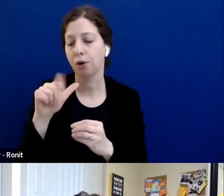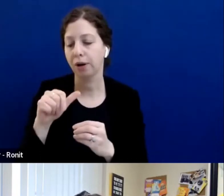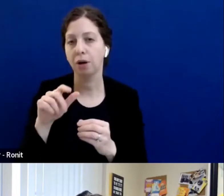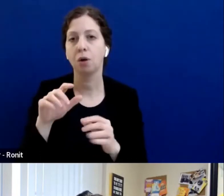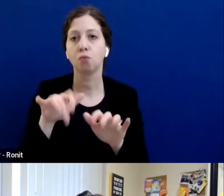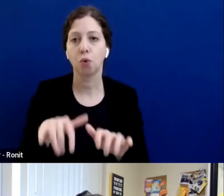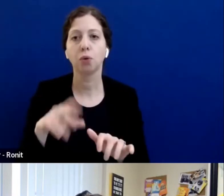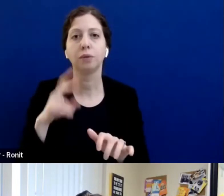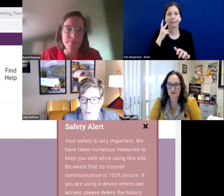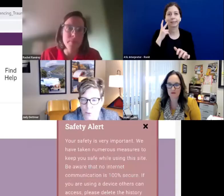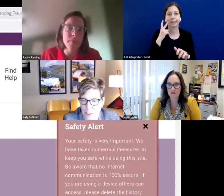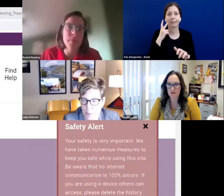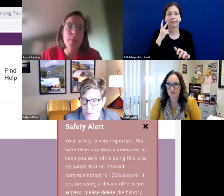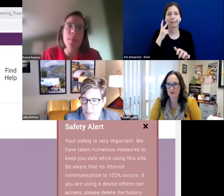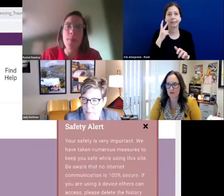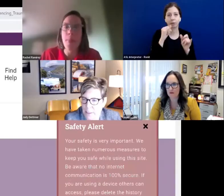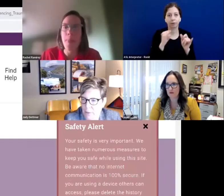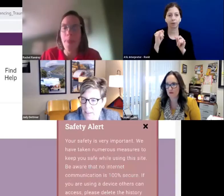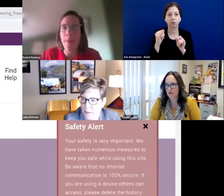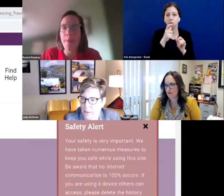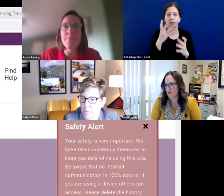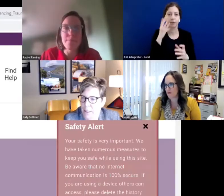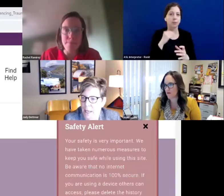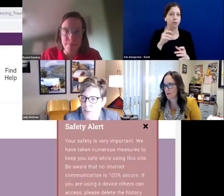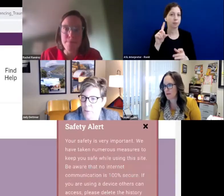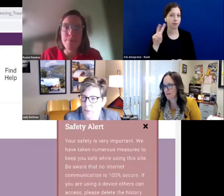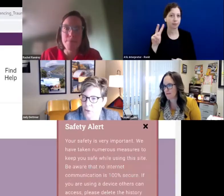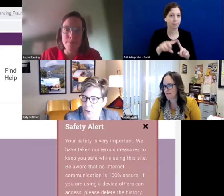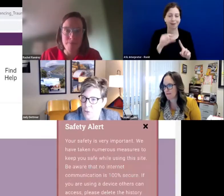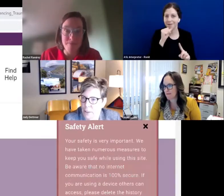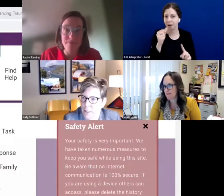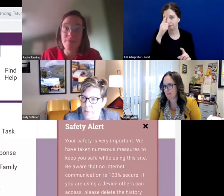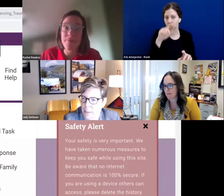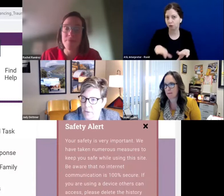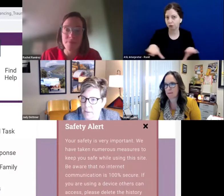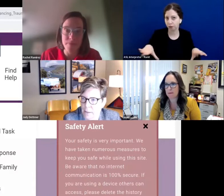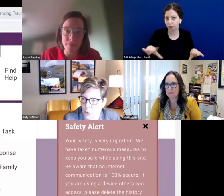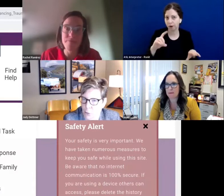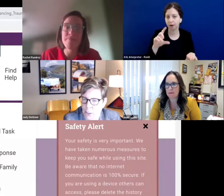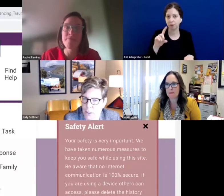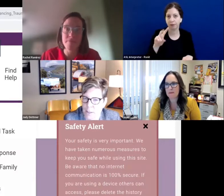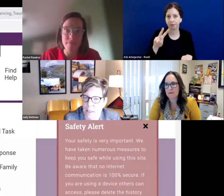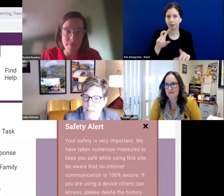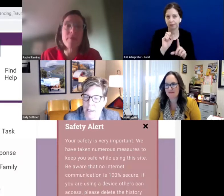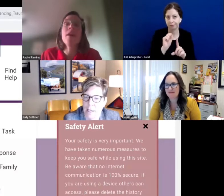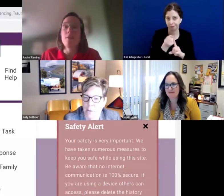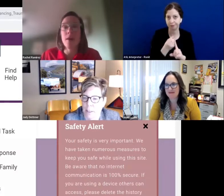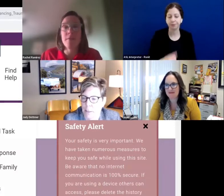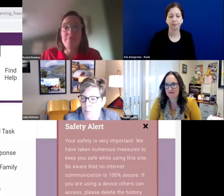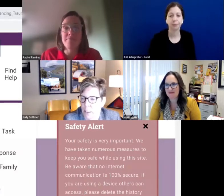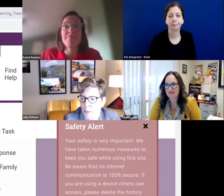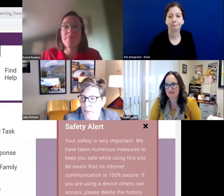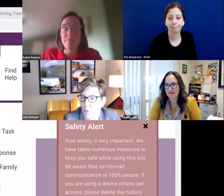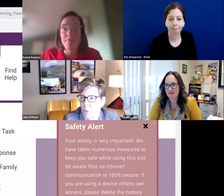seen screening for individuals who experience domestic violence, but not so much for children in domestic violence situations. And that's